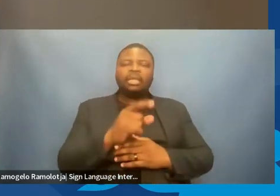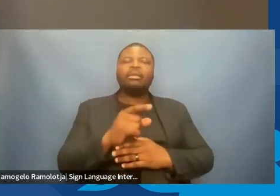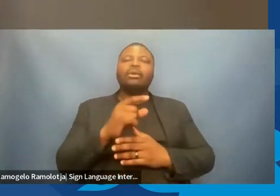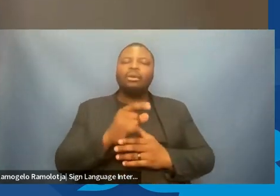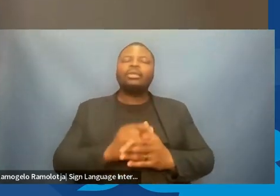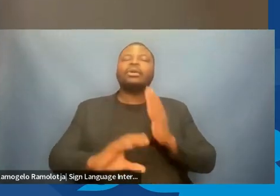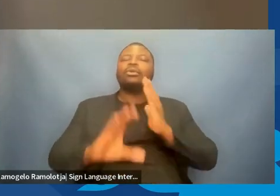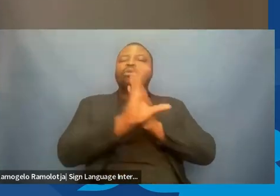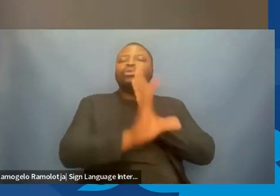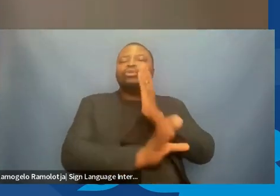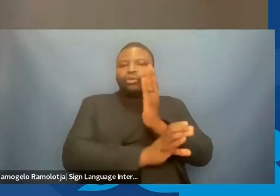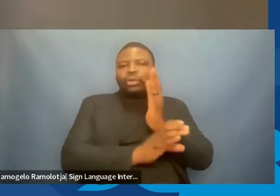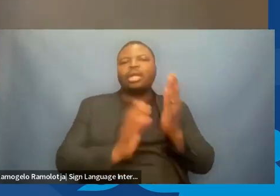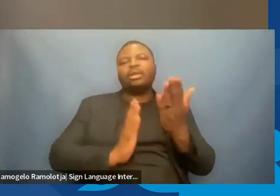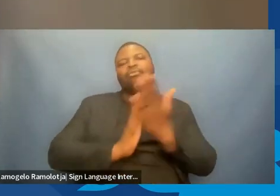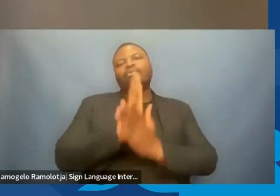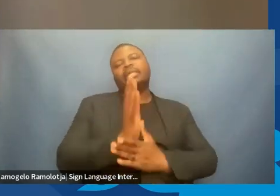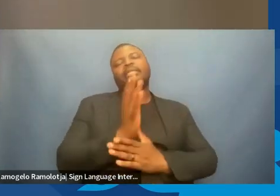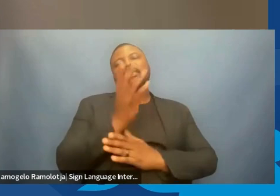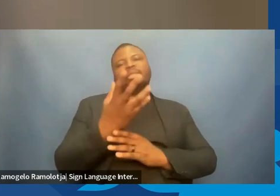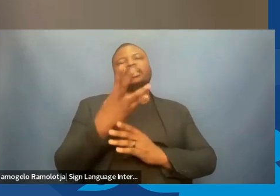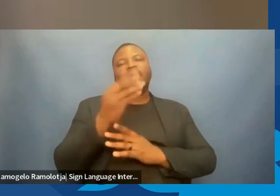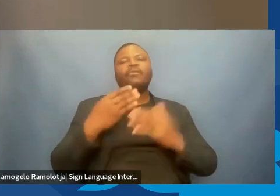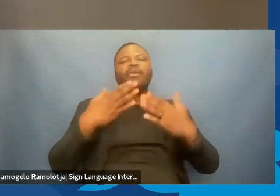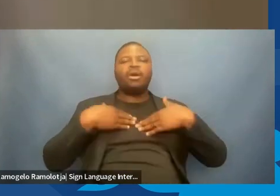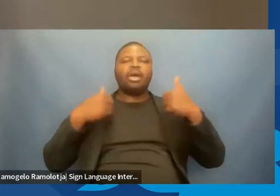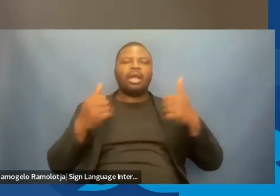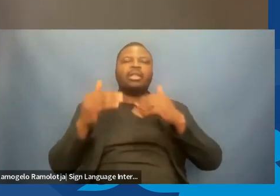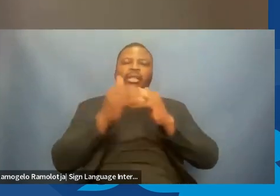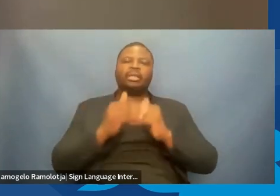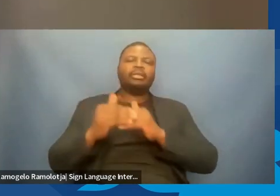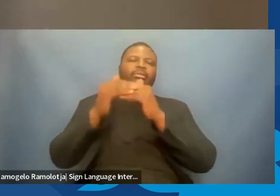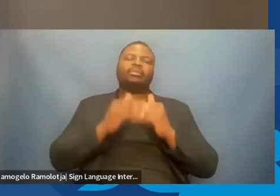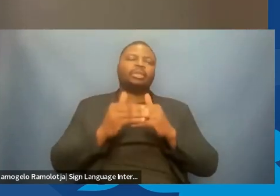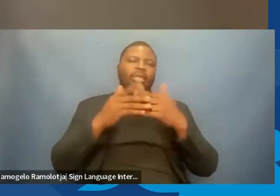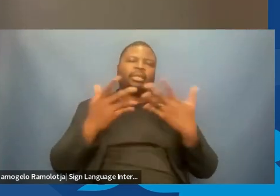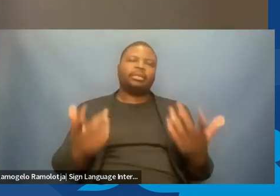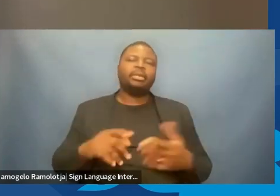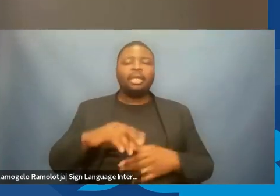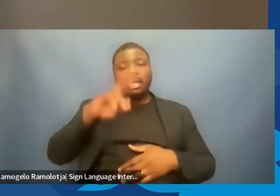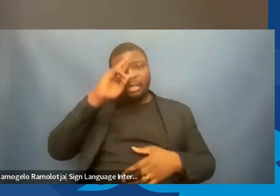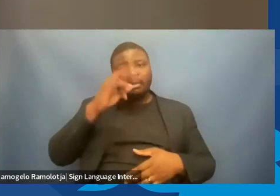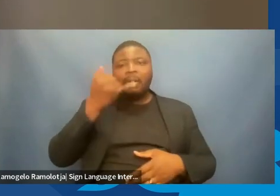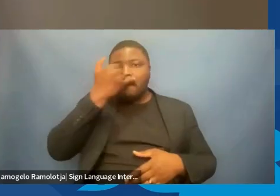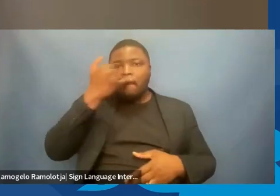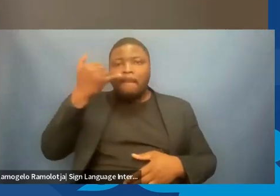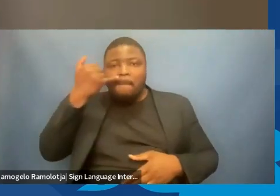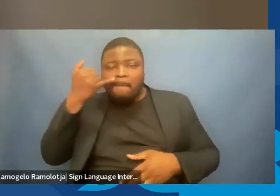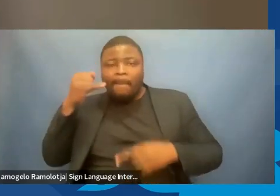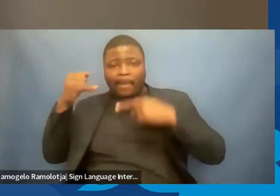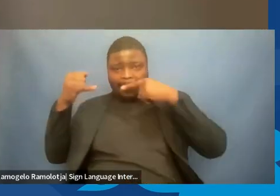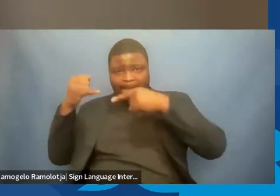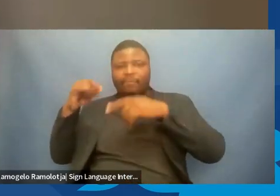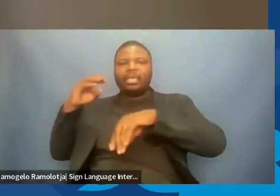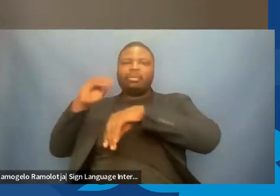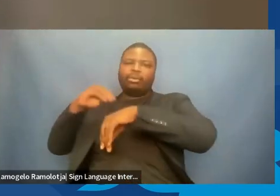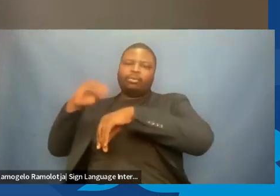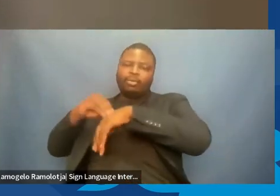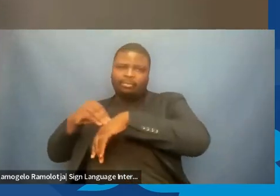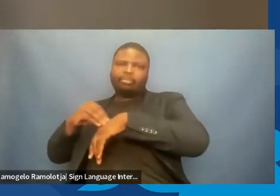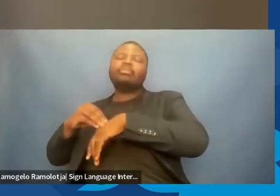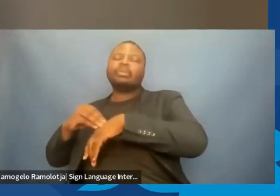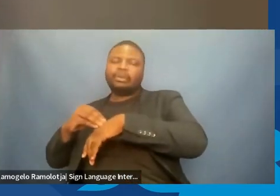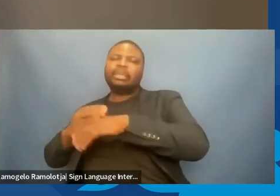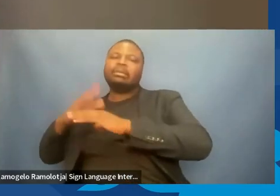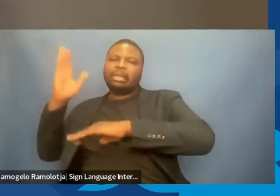healthcare. So there is no legislative reason why not. Drugs is criminalized, but needle and syringes is